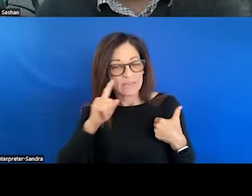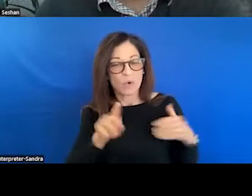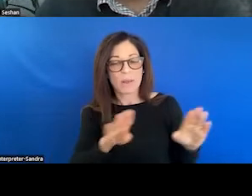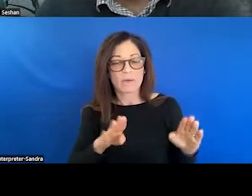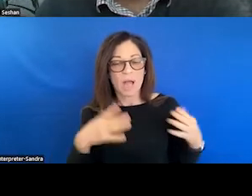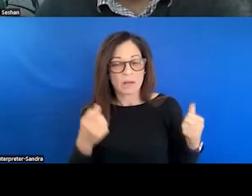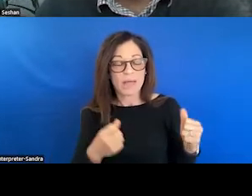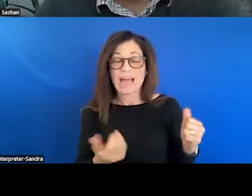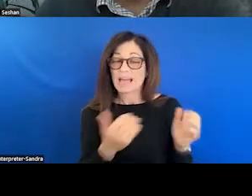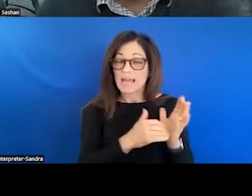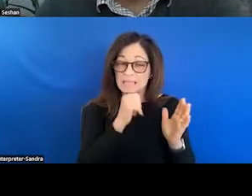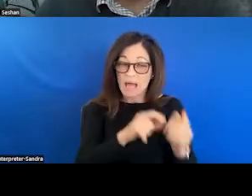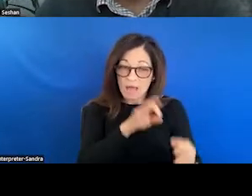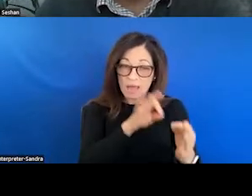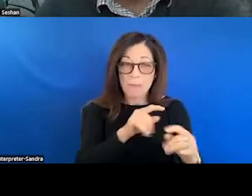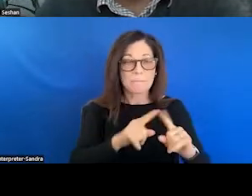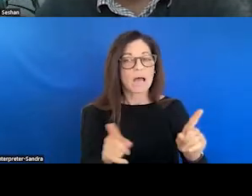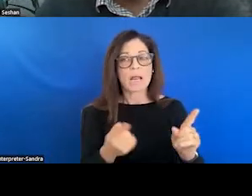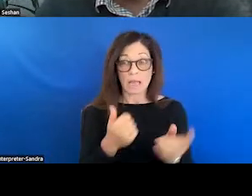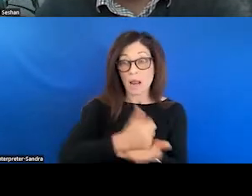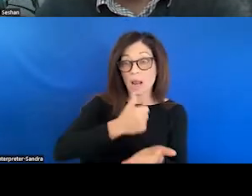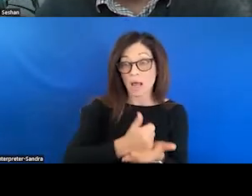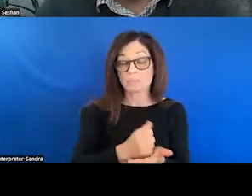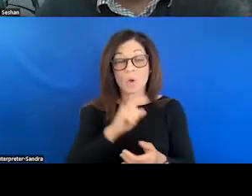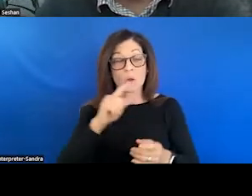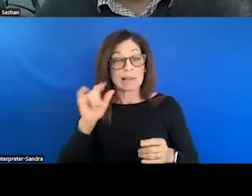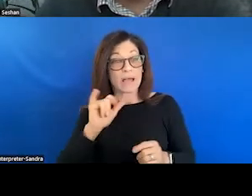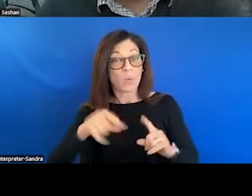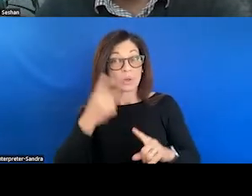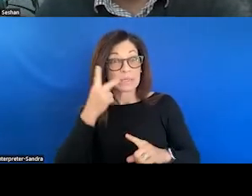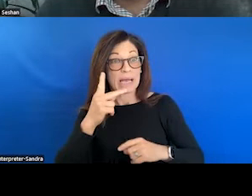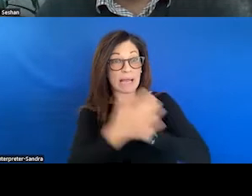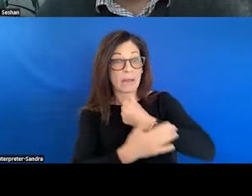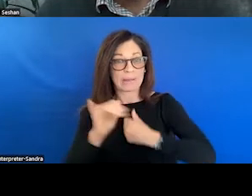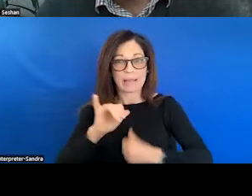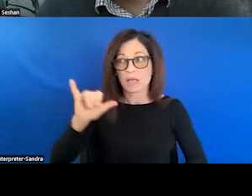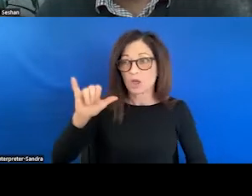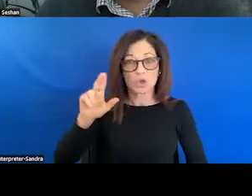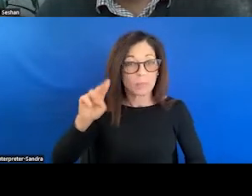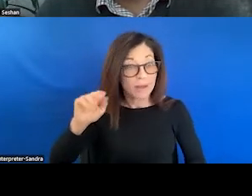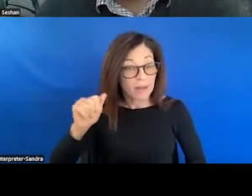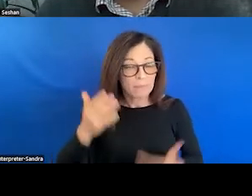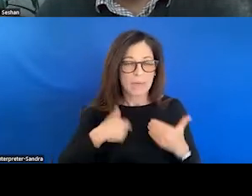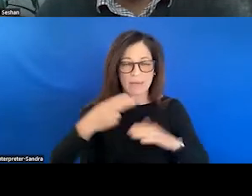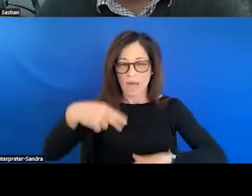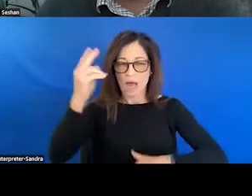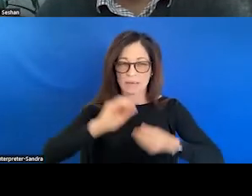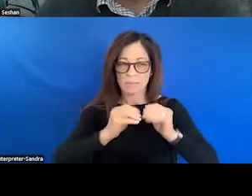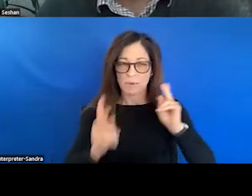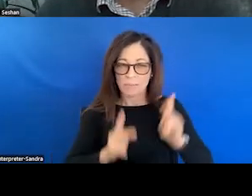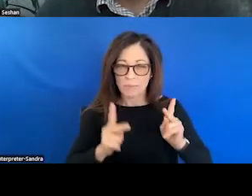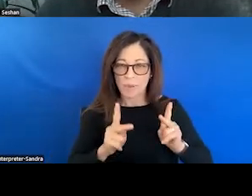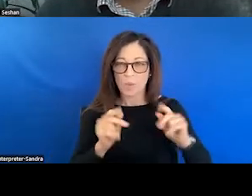but it's hopefully helpful where you see, a county like Yuma might have a higher population that